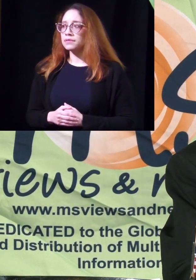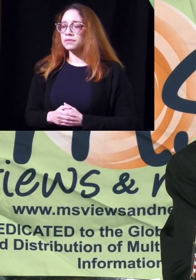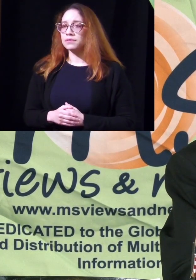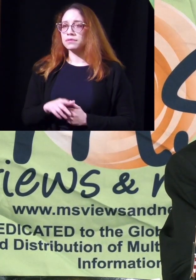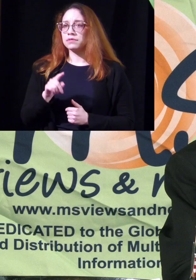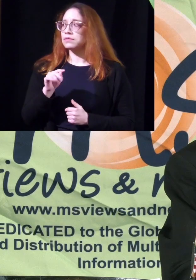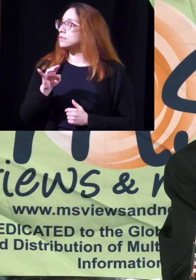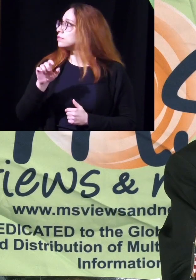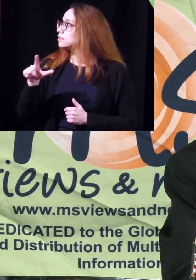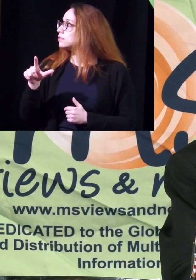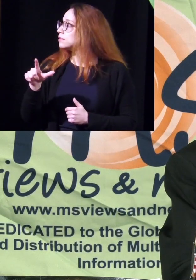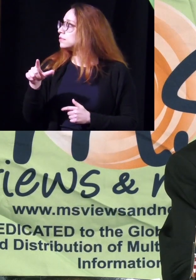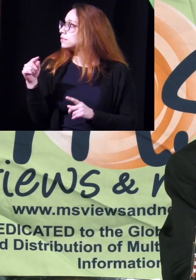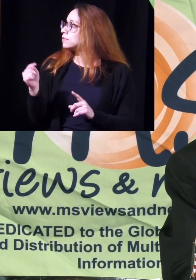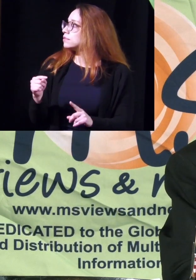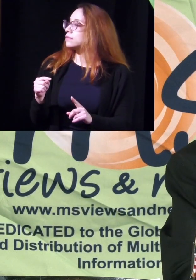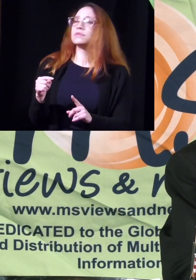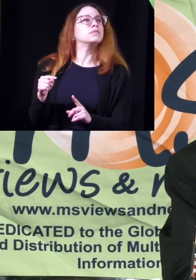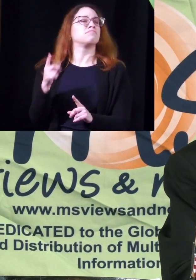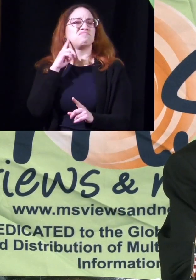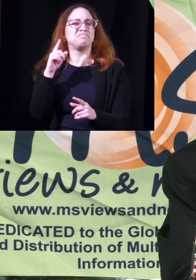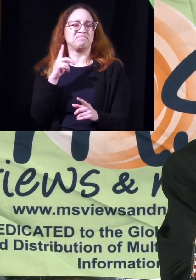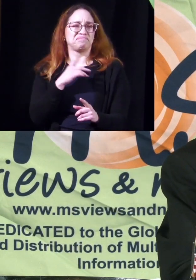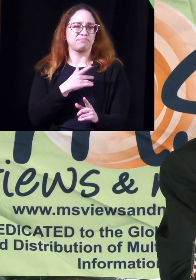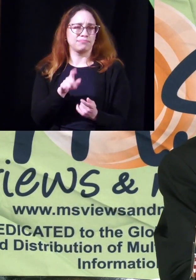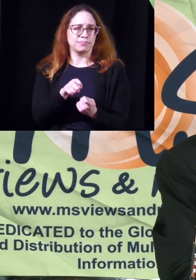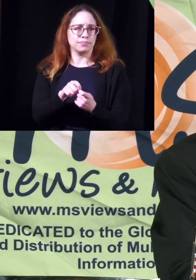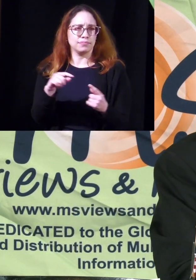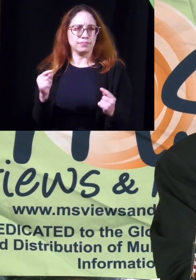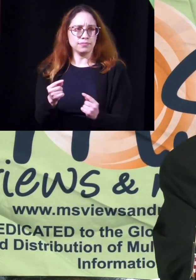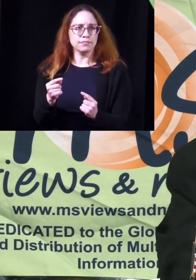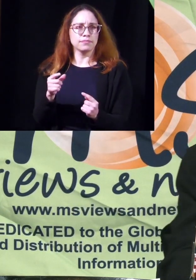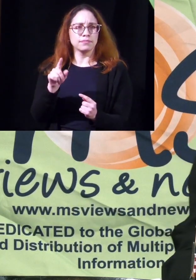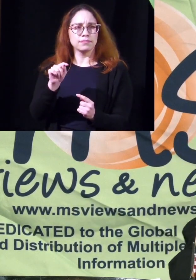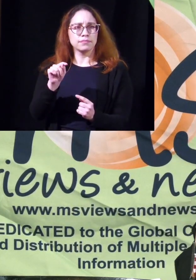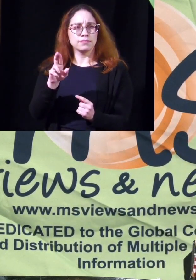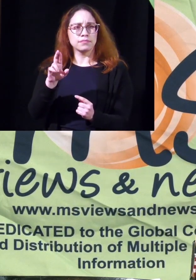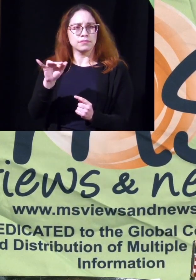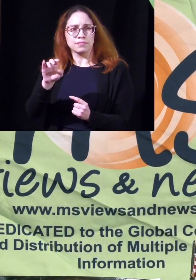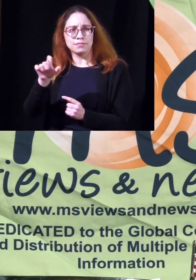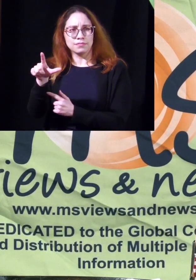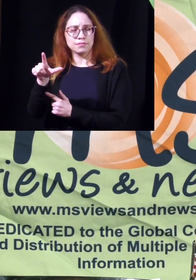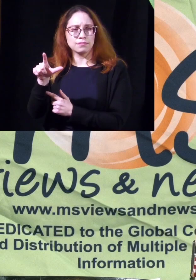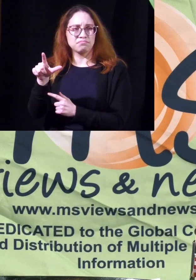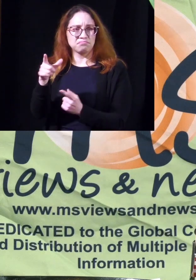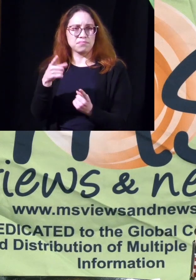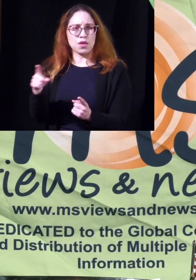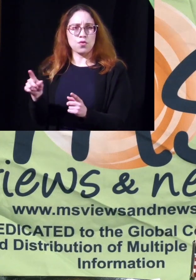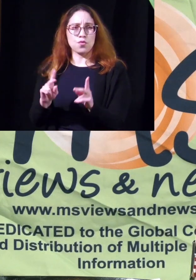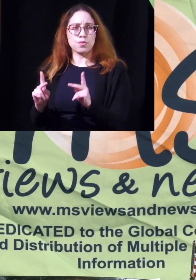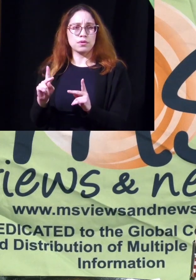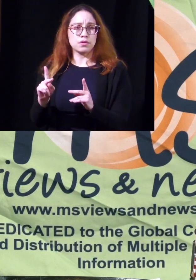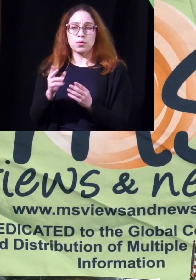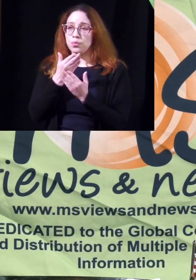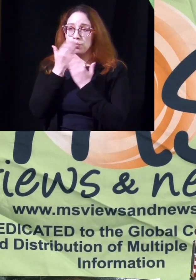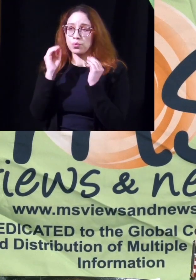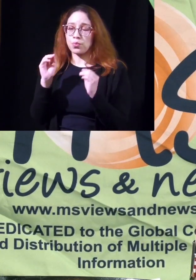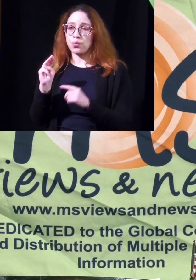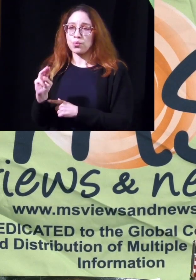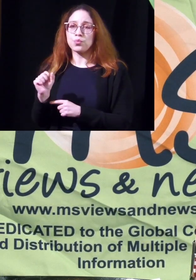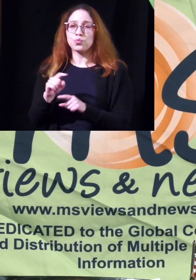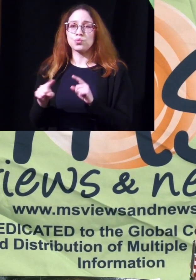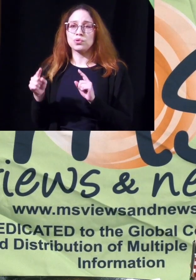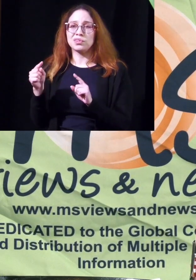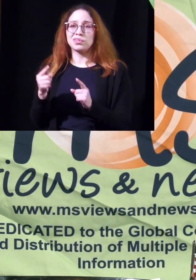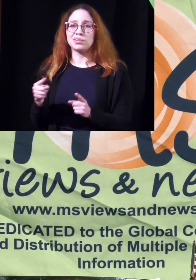Trigeminal neuralgia is a very specific, common type of pain. Now, trigeminal neuralgia can occur in people that don't have MS,